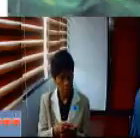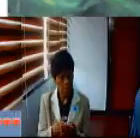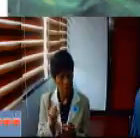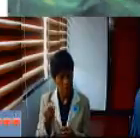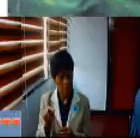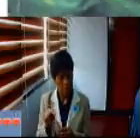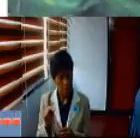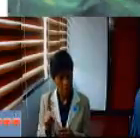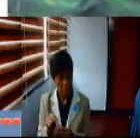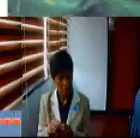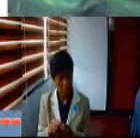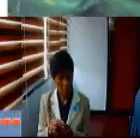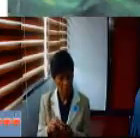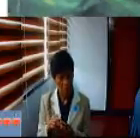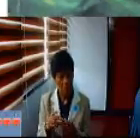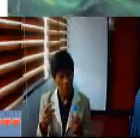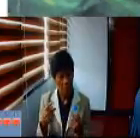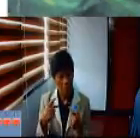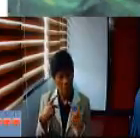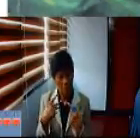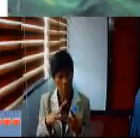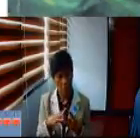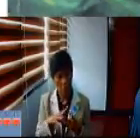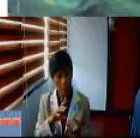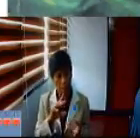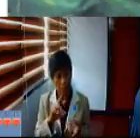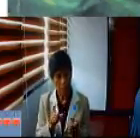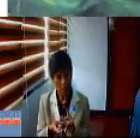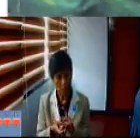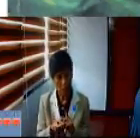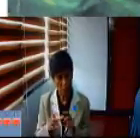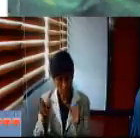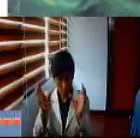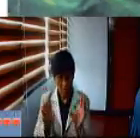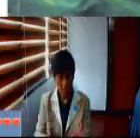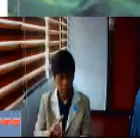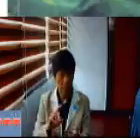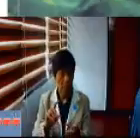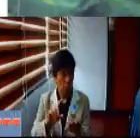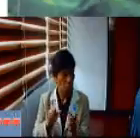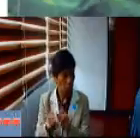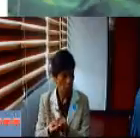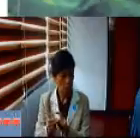address climate change issues. In our case,